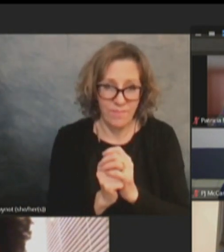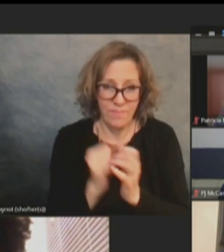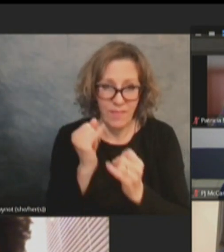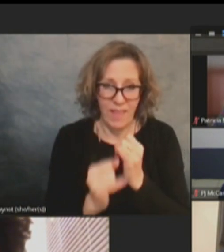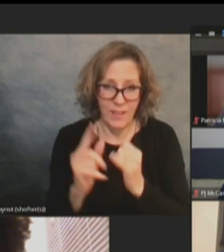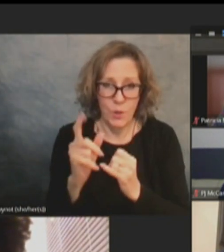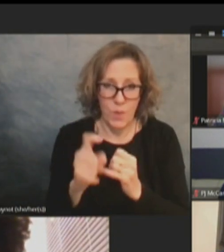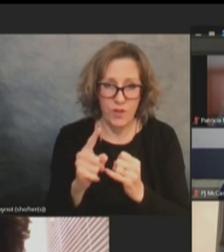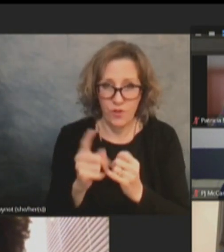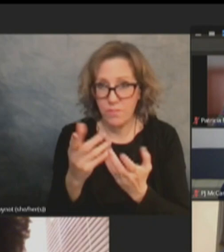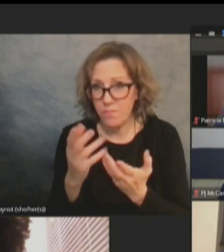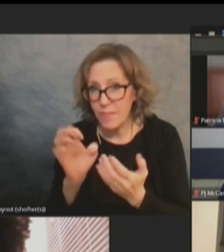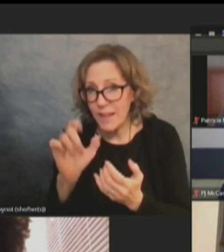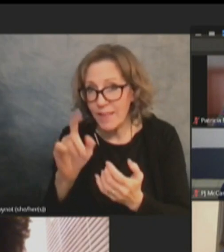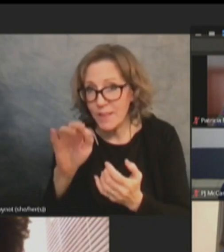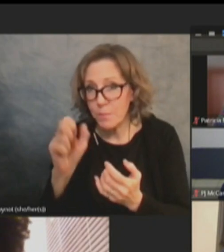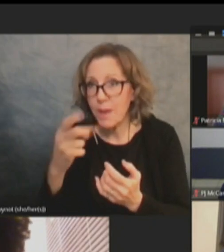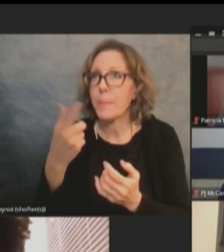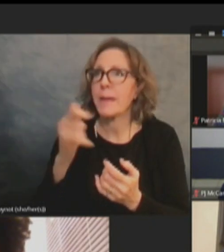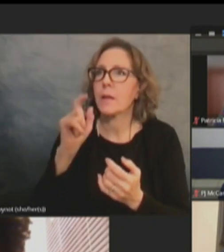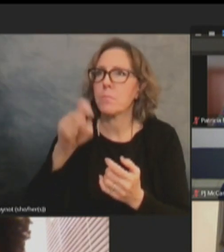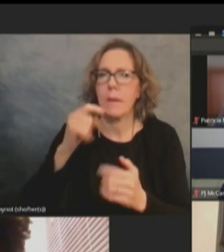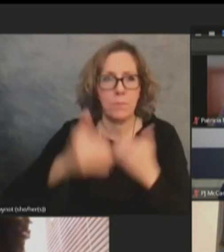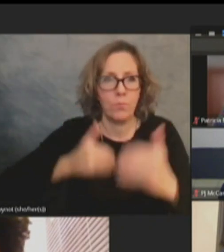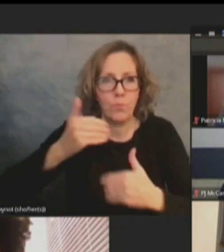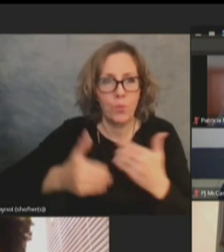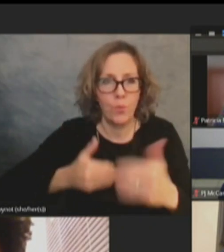question because we need to move on.